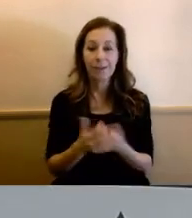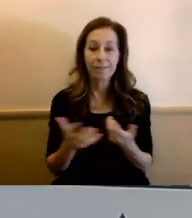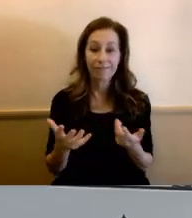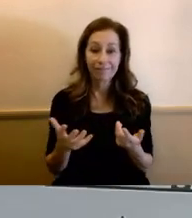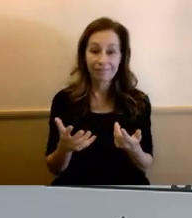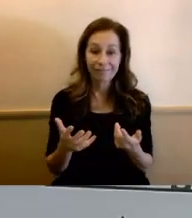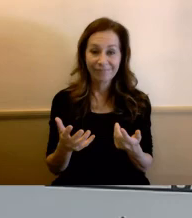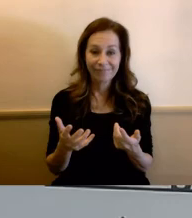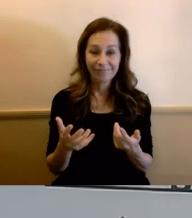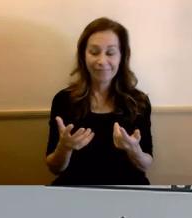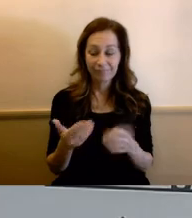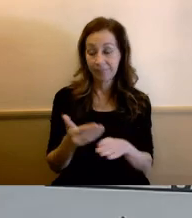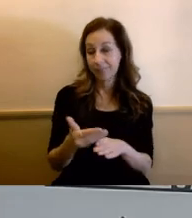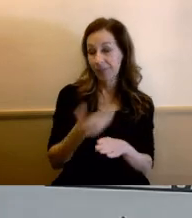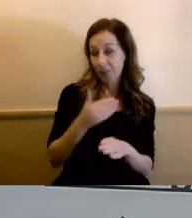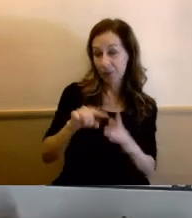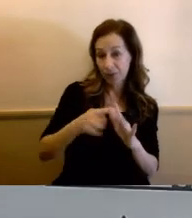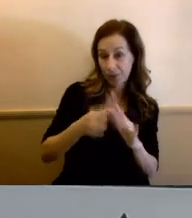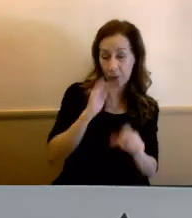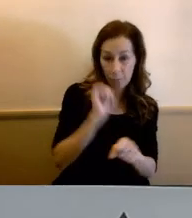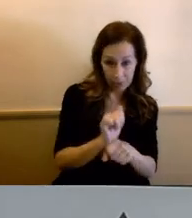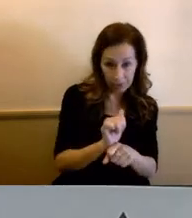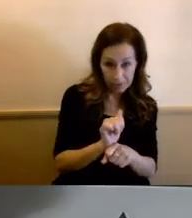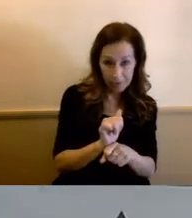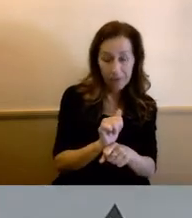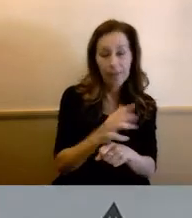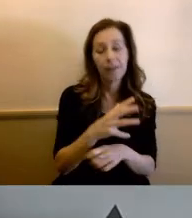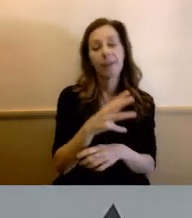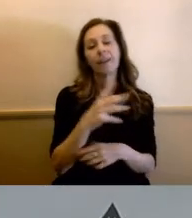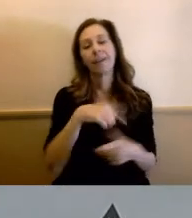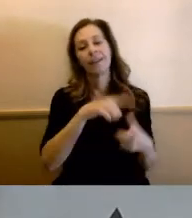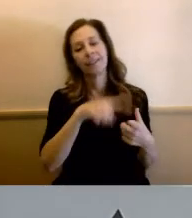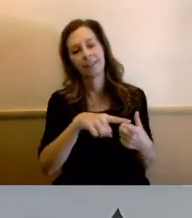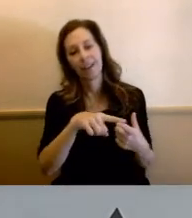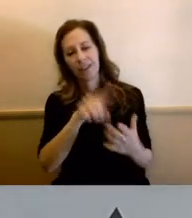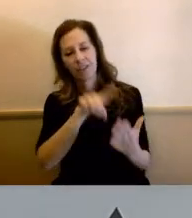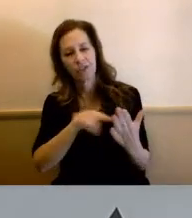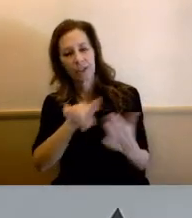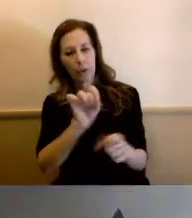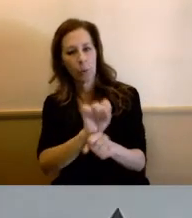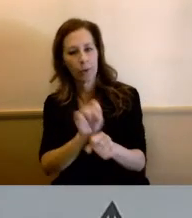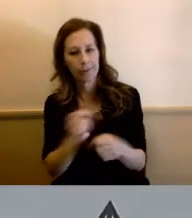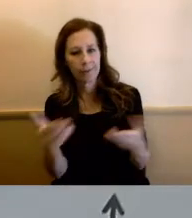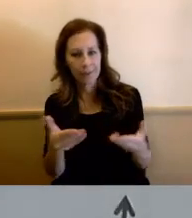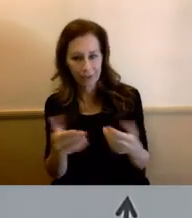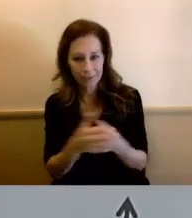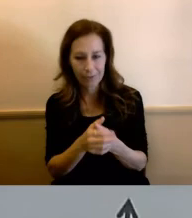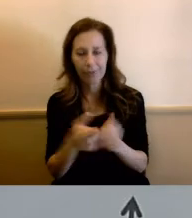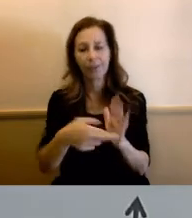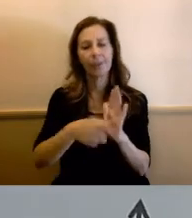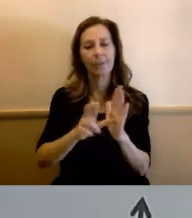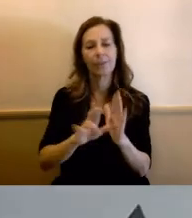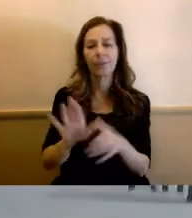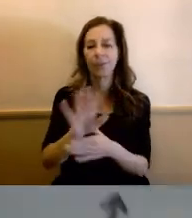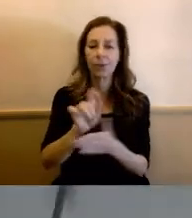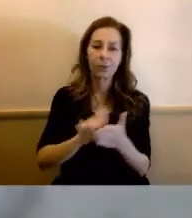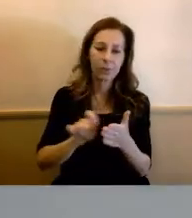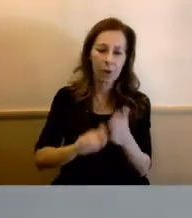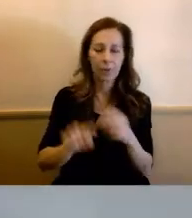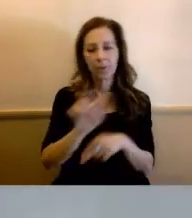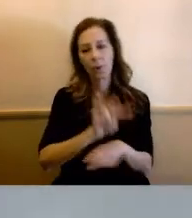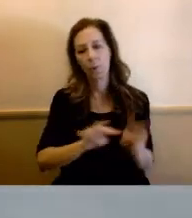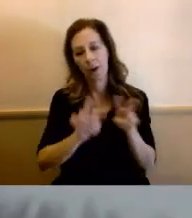before you start your homework, right? And then come back here to check your work and review your notes, watch the video again just to check the